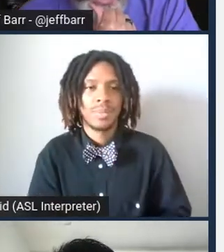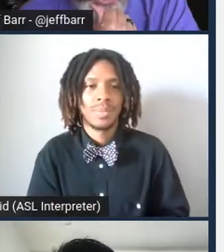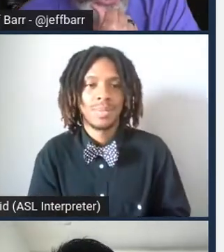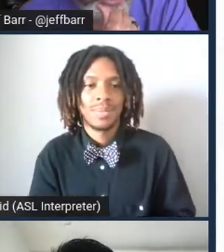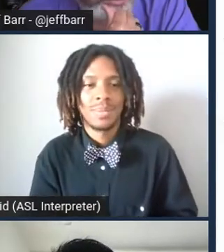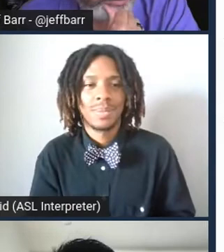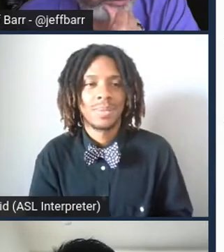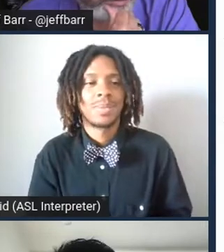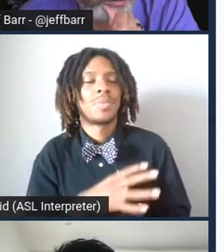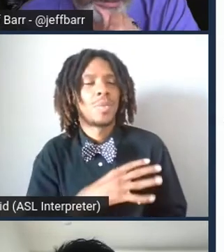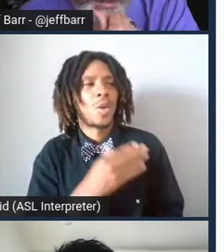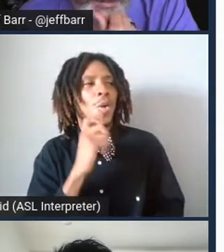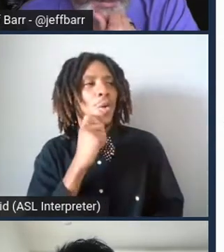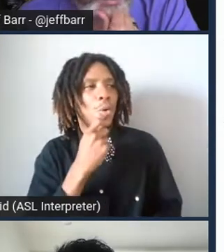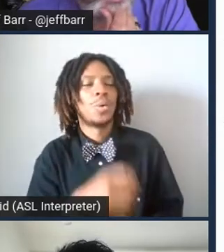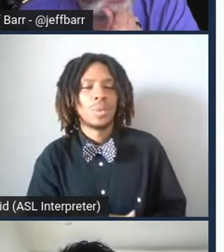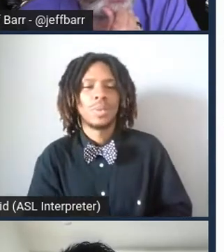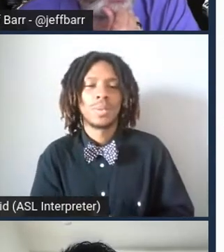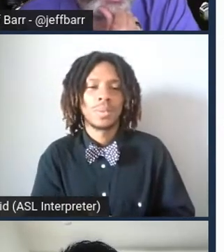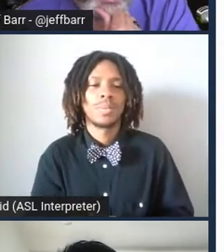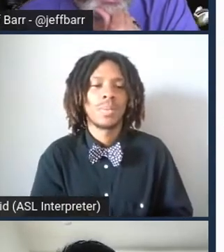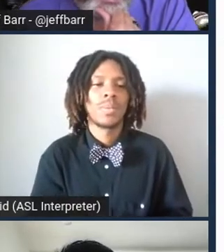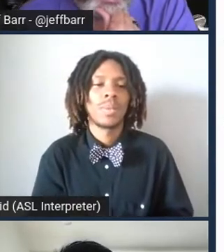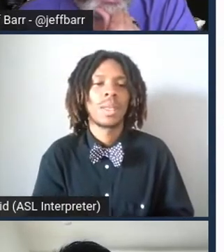Very, very cool. So